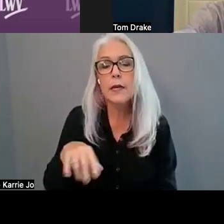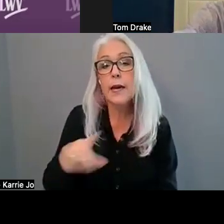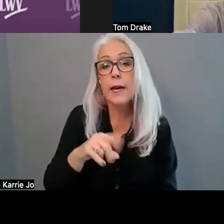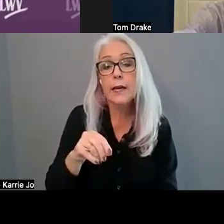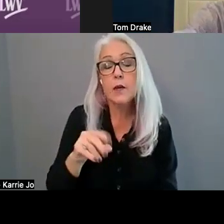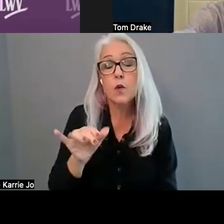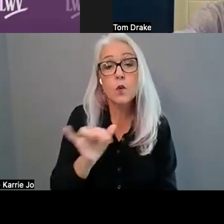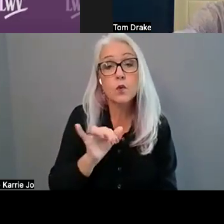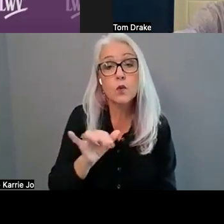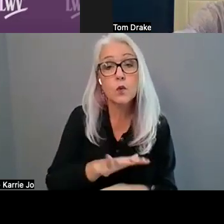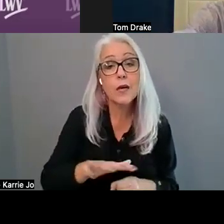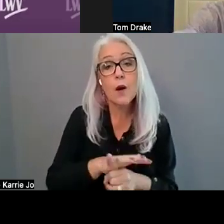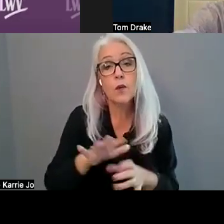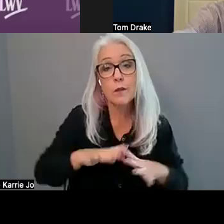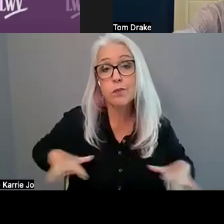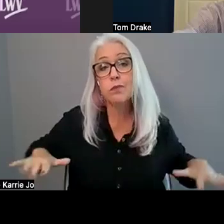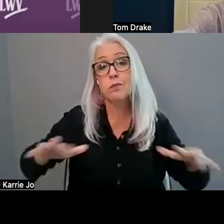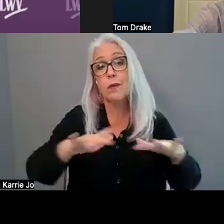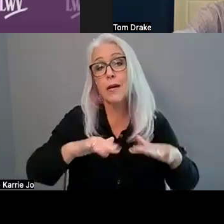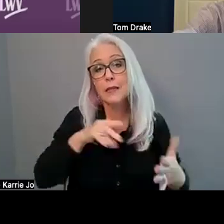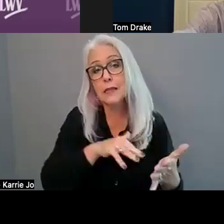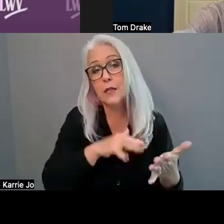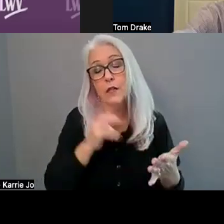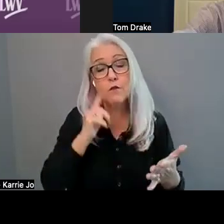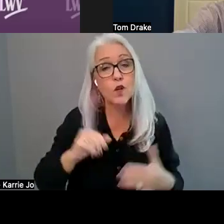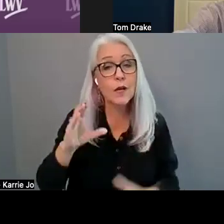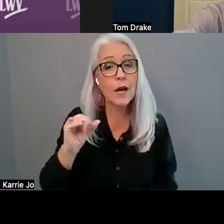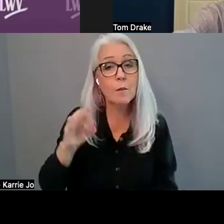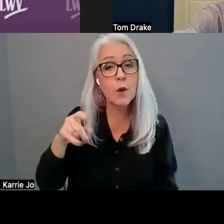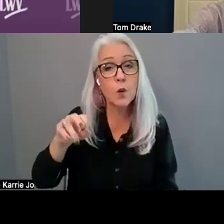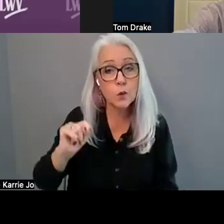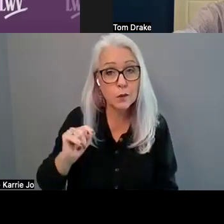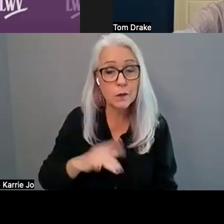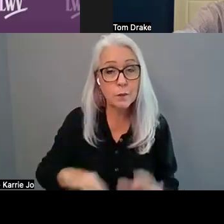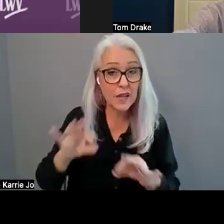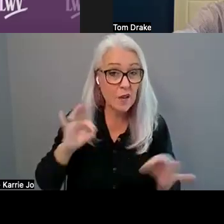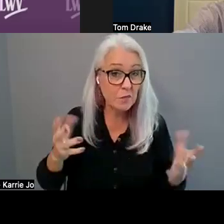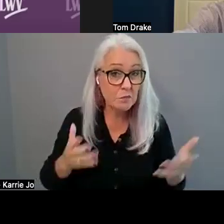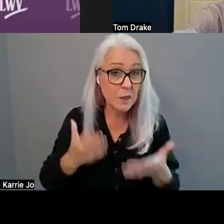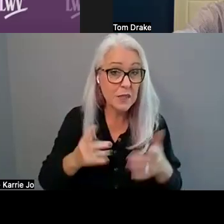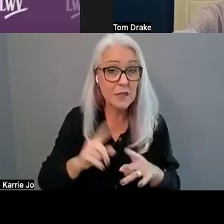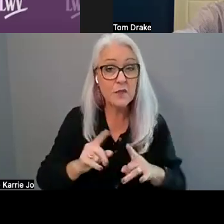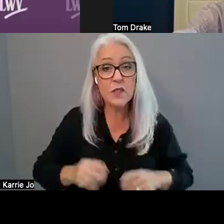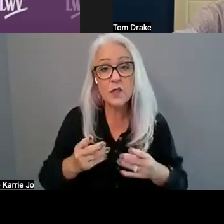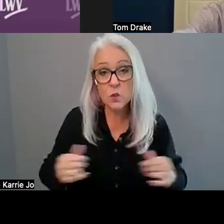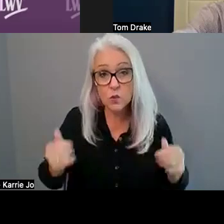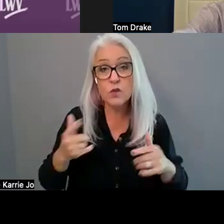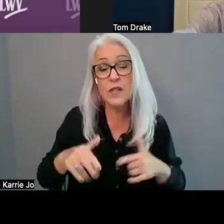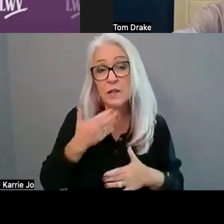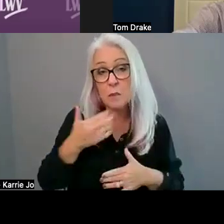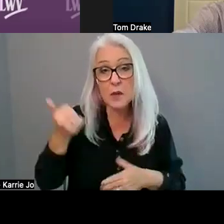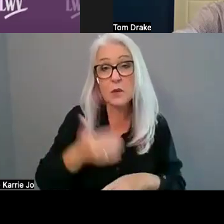countywide study of compost pickup solutions that might be even more efficient. I think we're